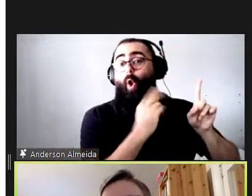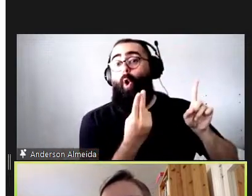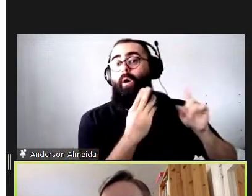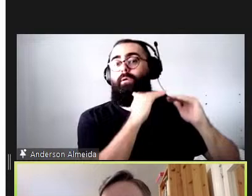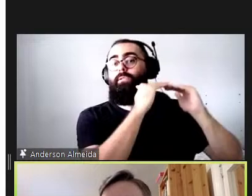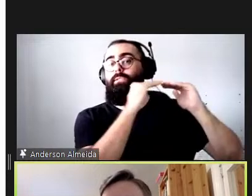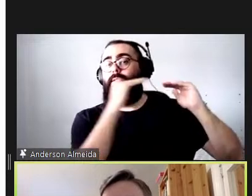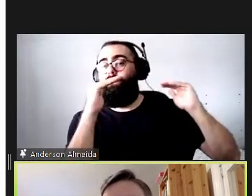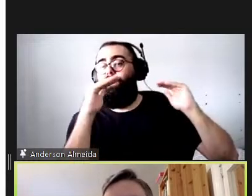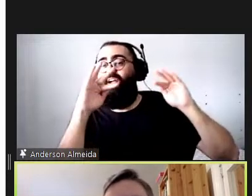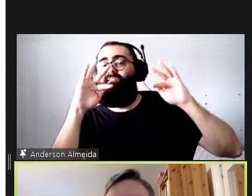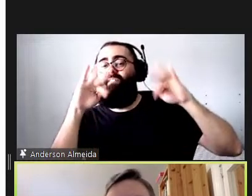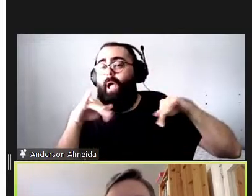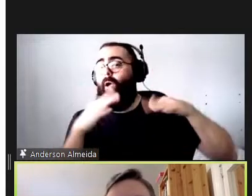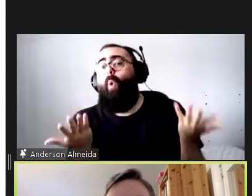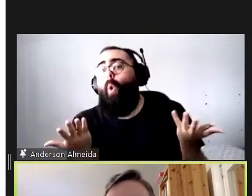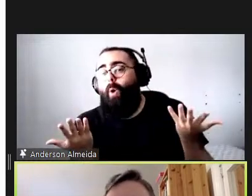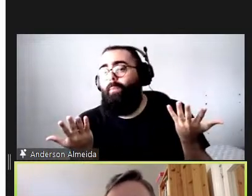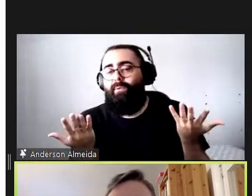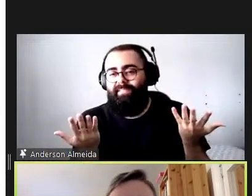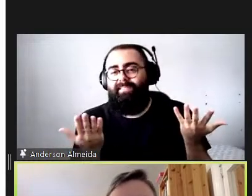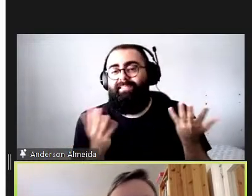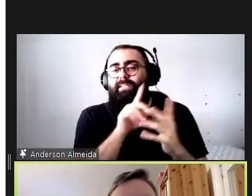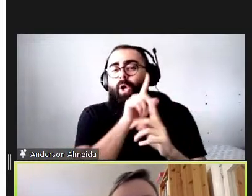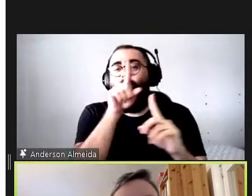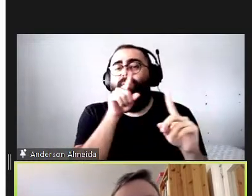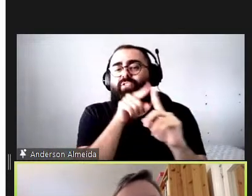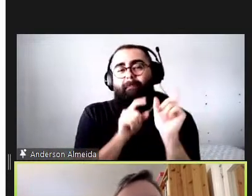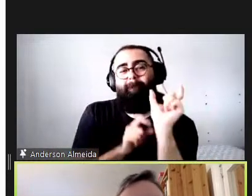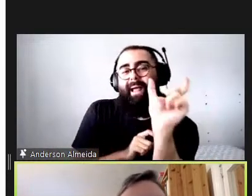targets of the gestures?